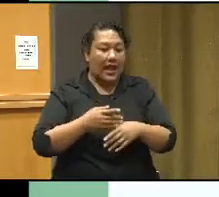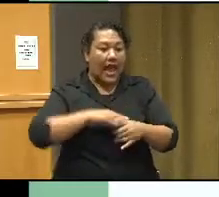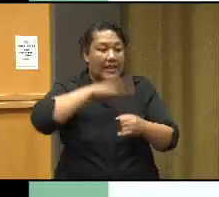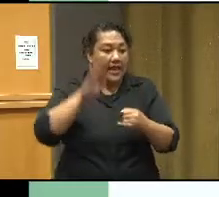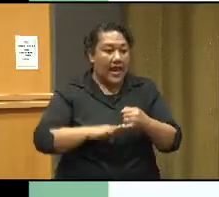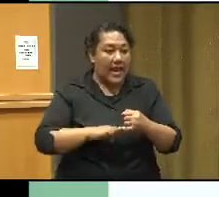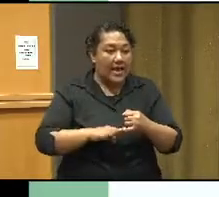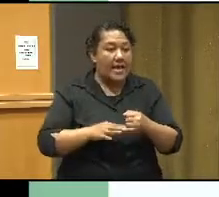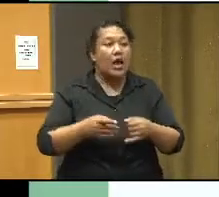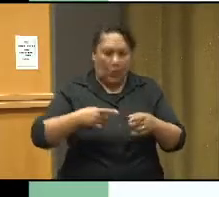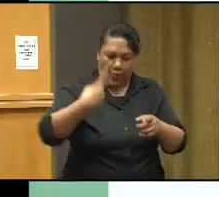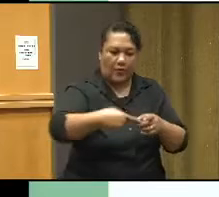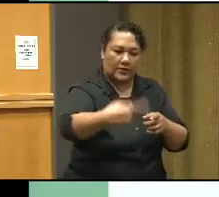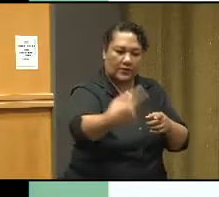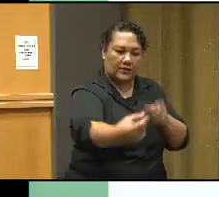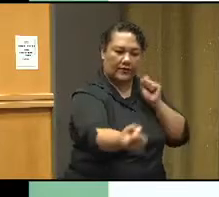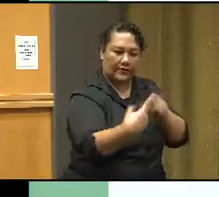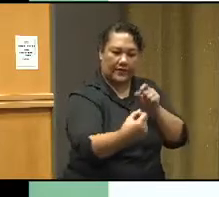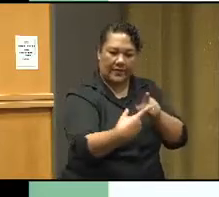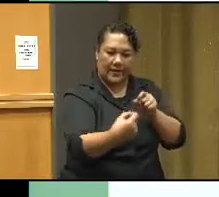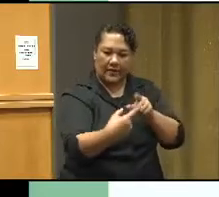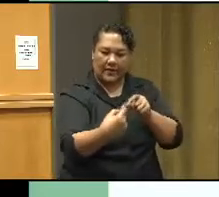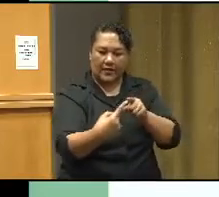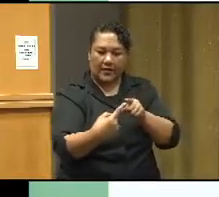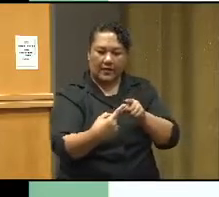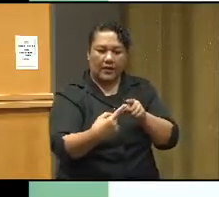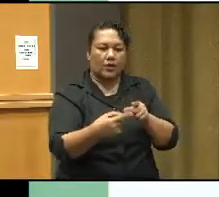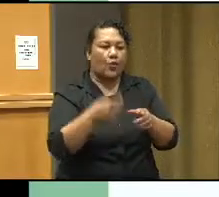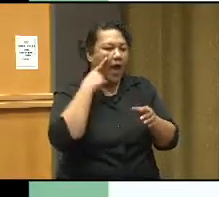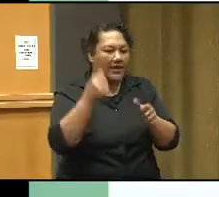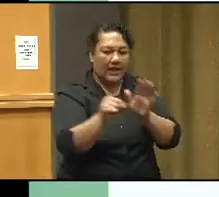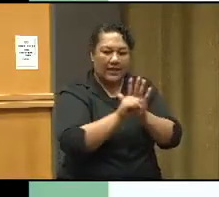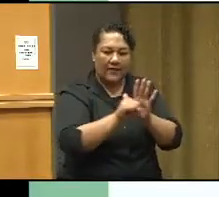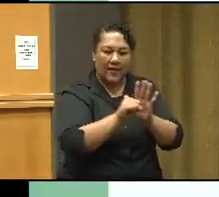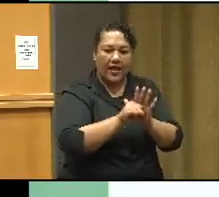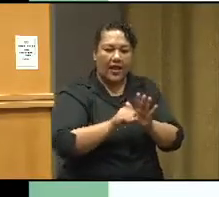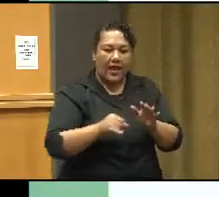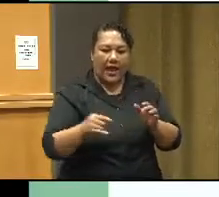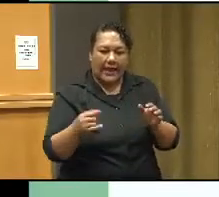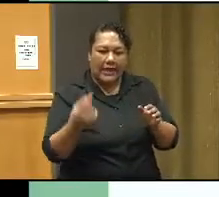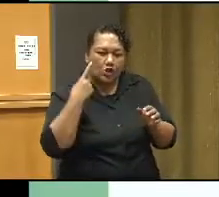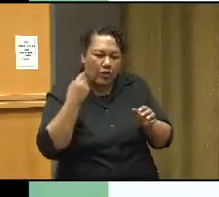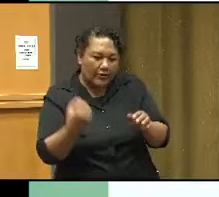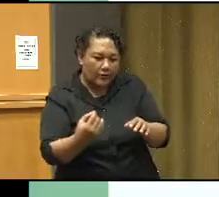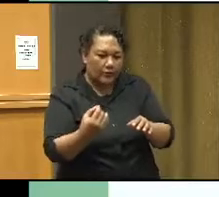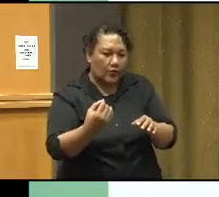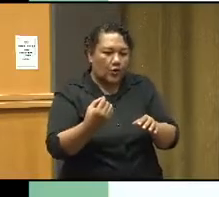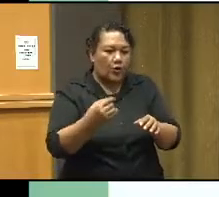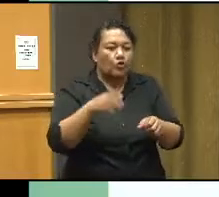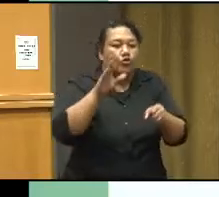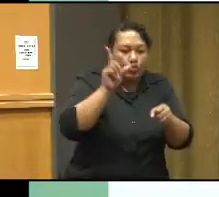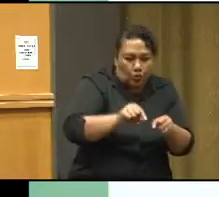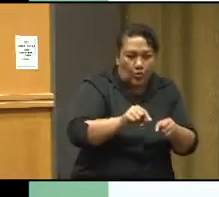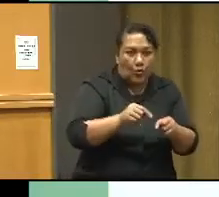giving continuous feedback to poor performers. We identify them early, we intervene to take some remedial